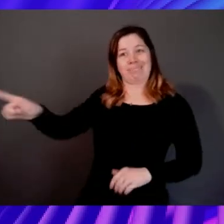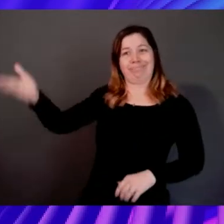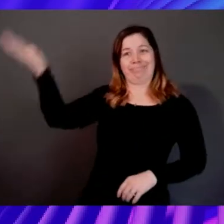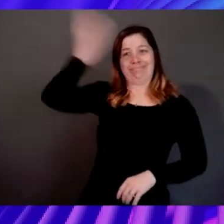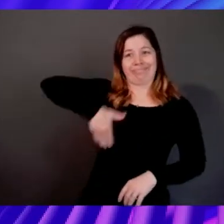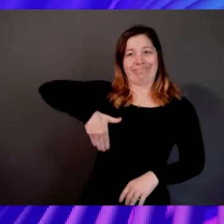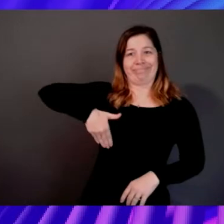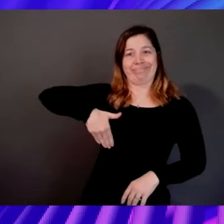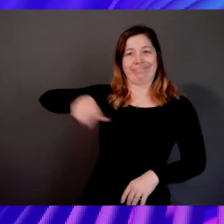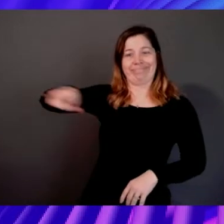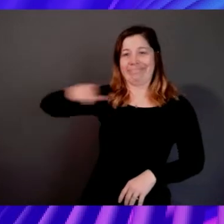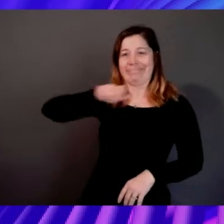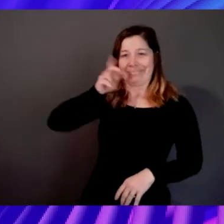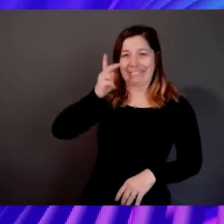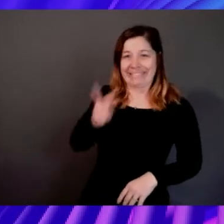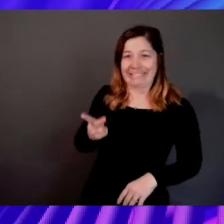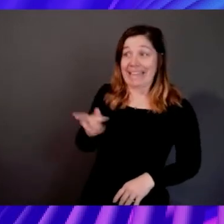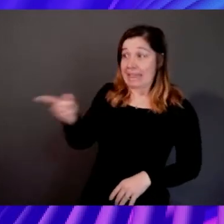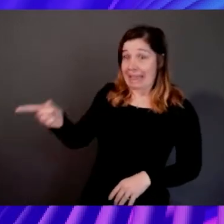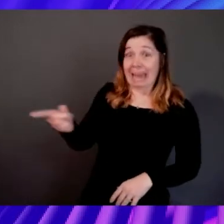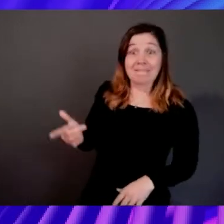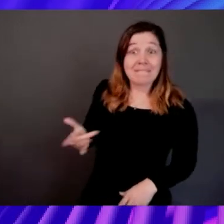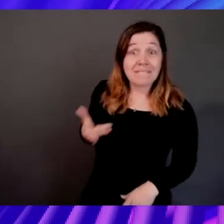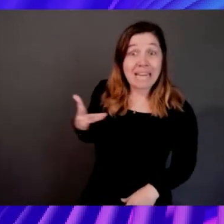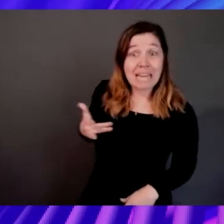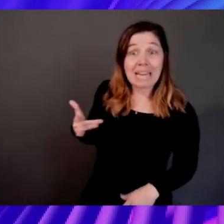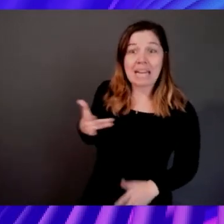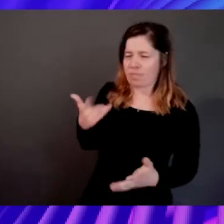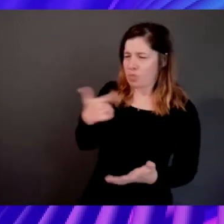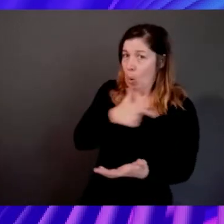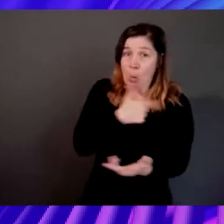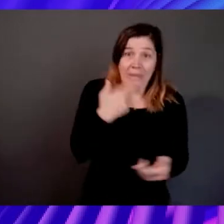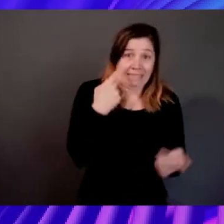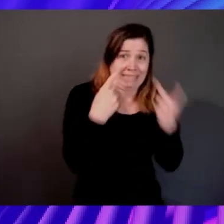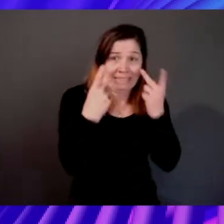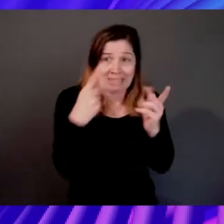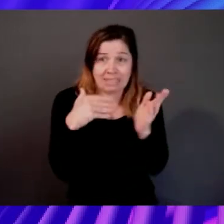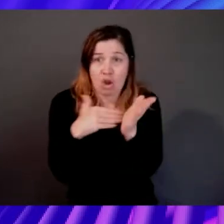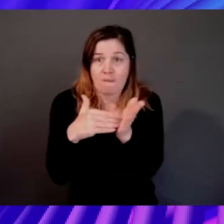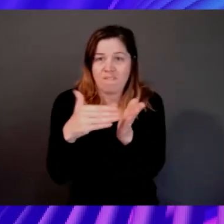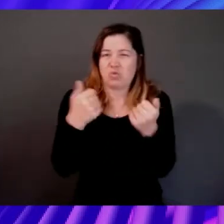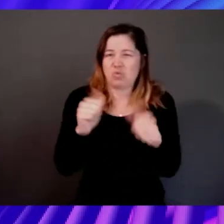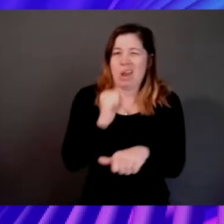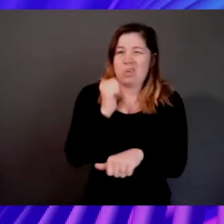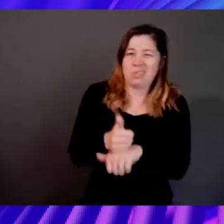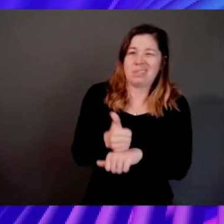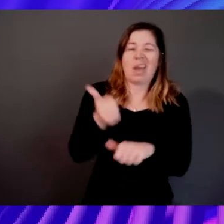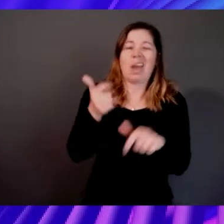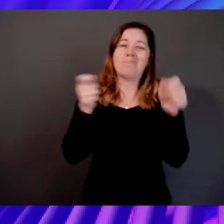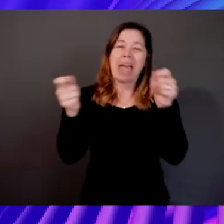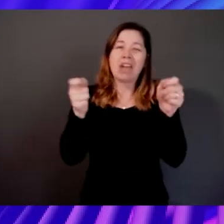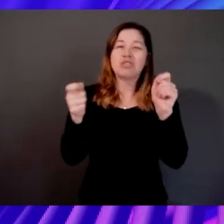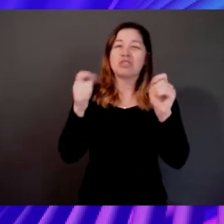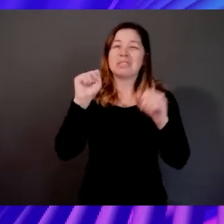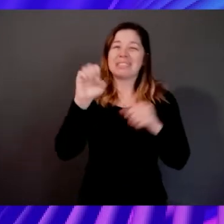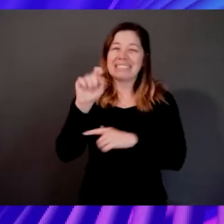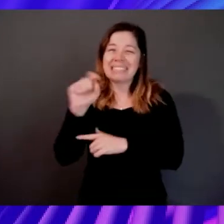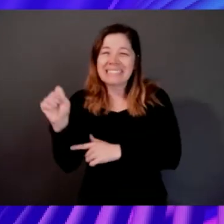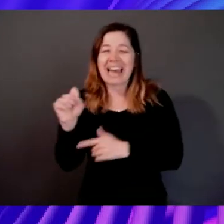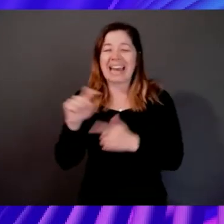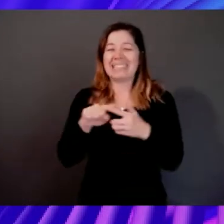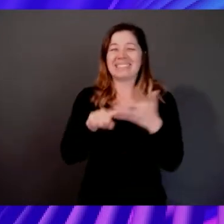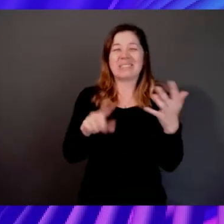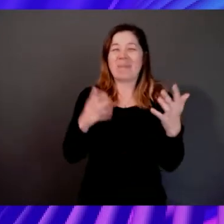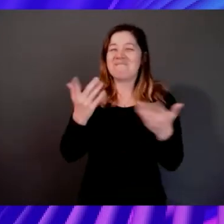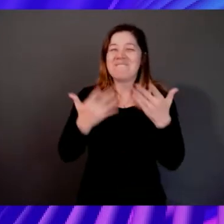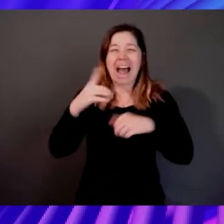feel because we see bad stuff and work to create managed rule sets, for example, or guard duty findings. You know, like that it's proactive